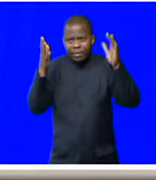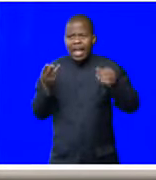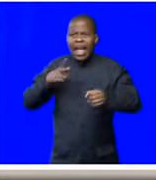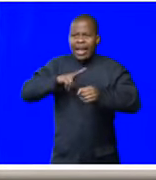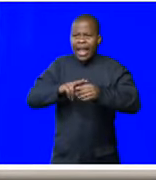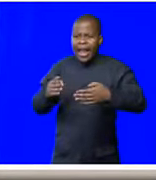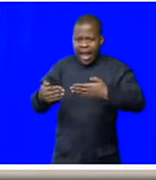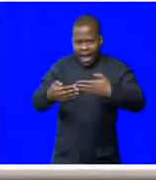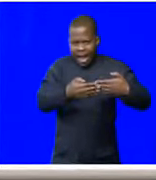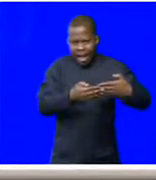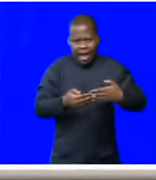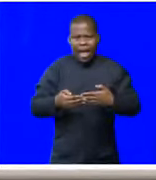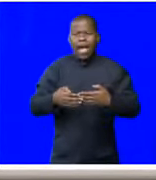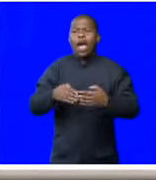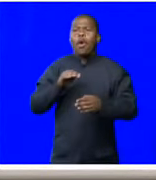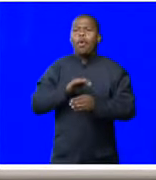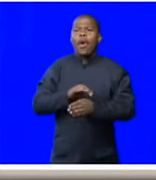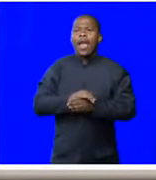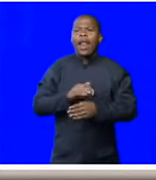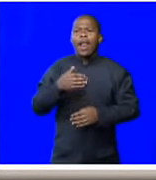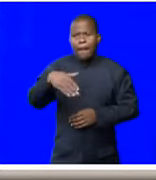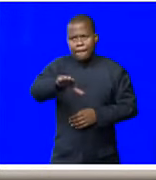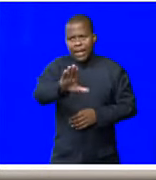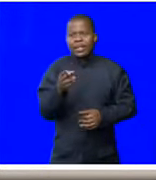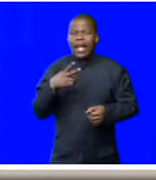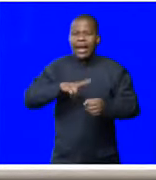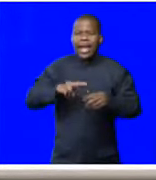attainment of the Continental Vision